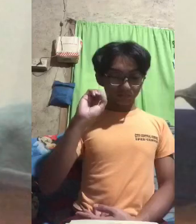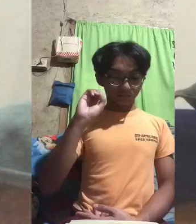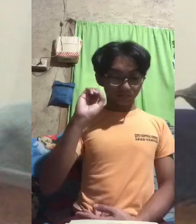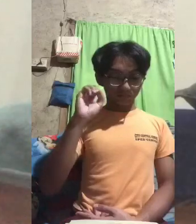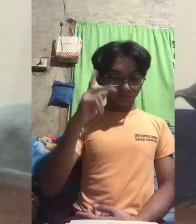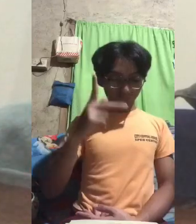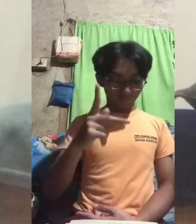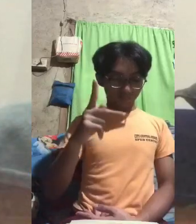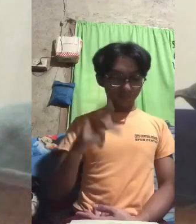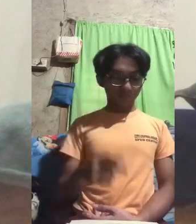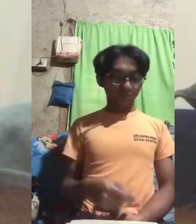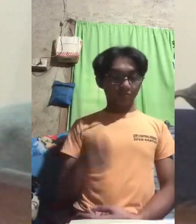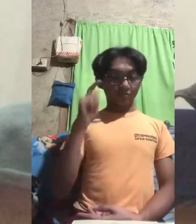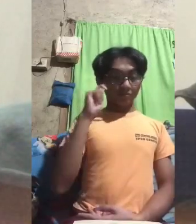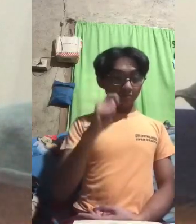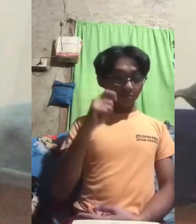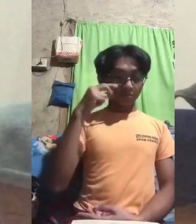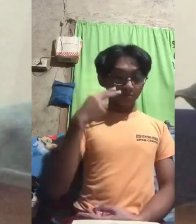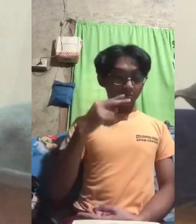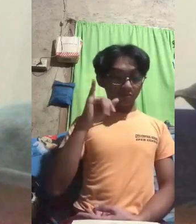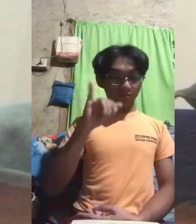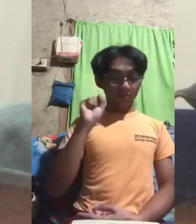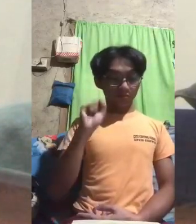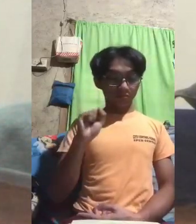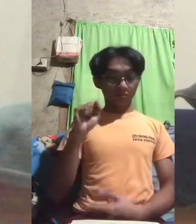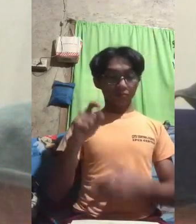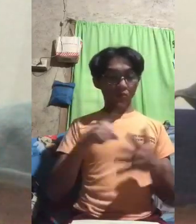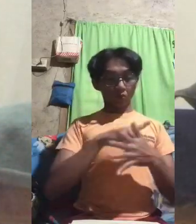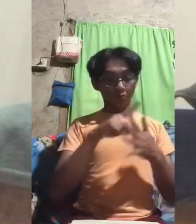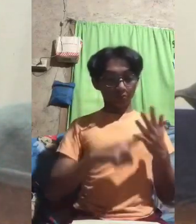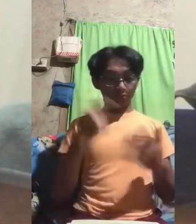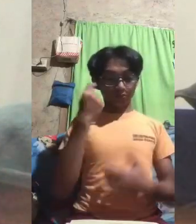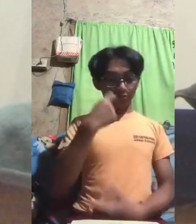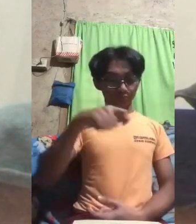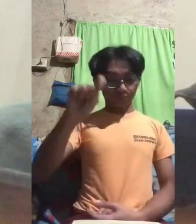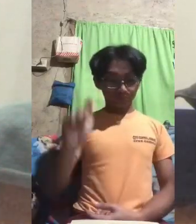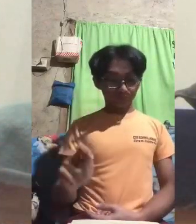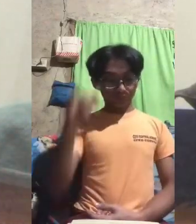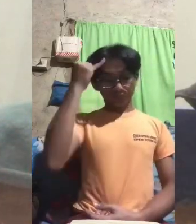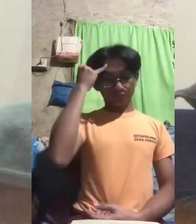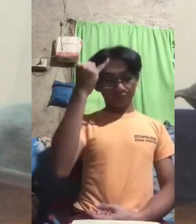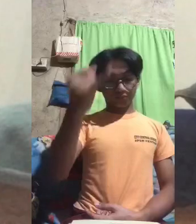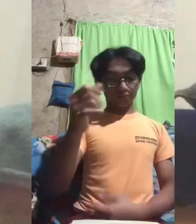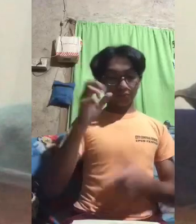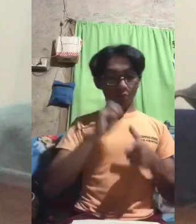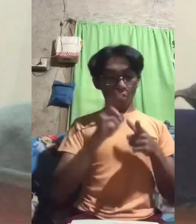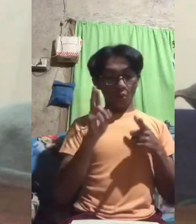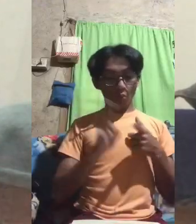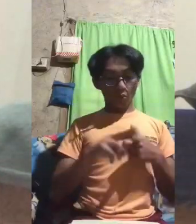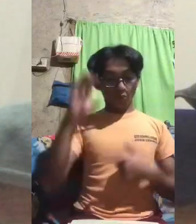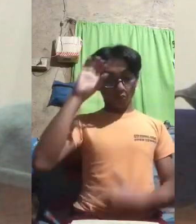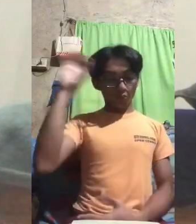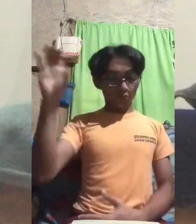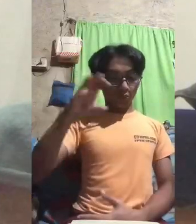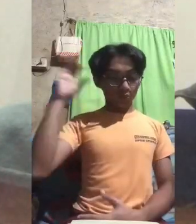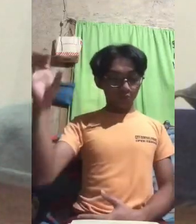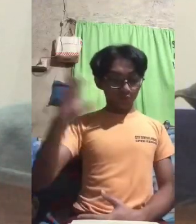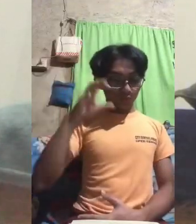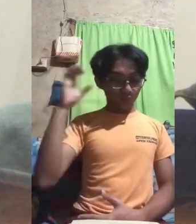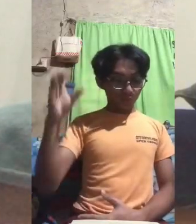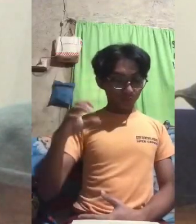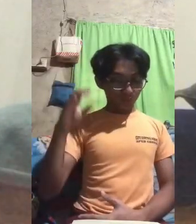guide the research by showing what the study will look into, how the variables interact, what the expected outcomes might be. This part